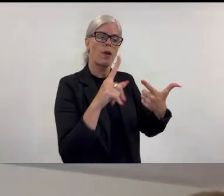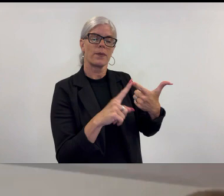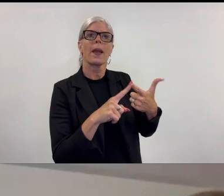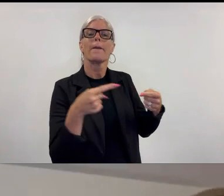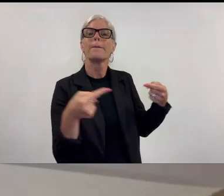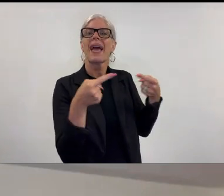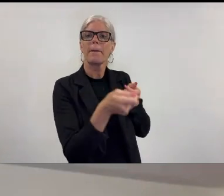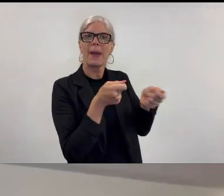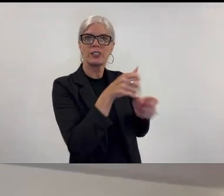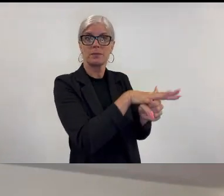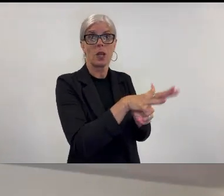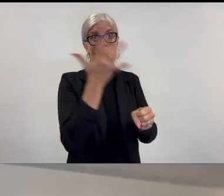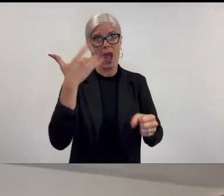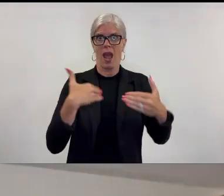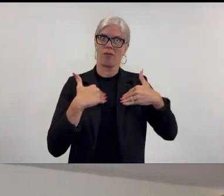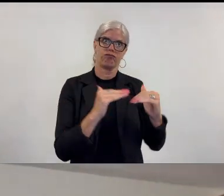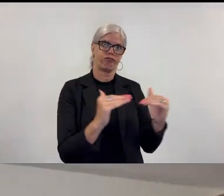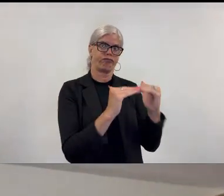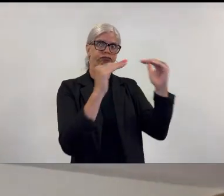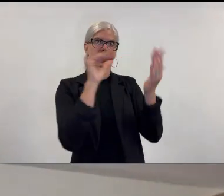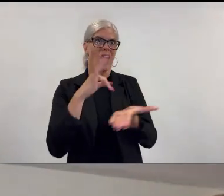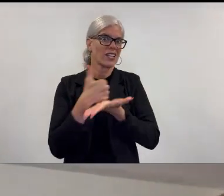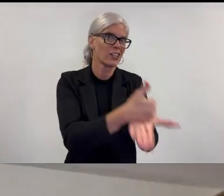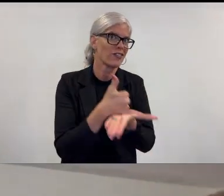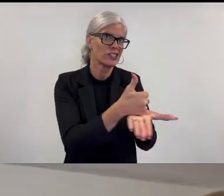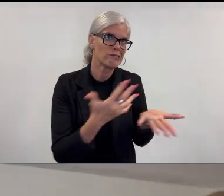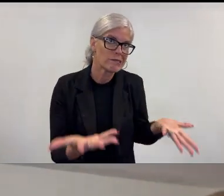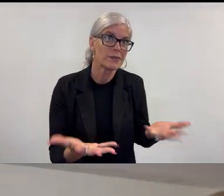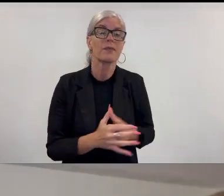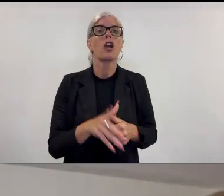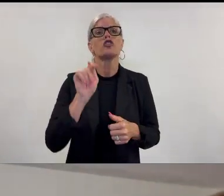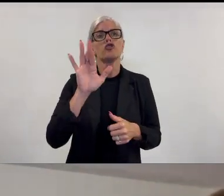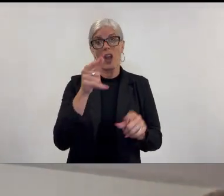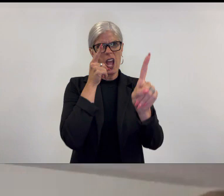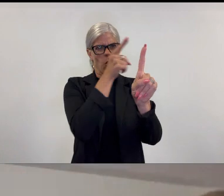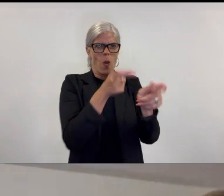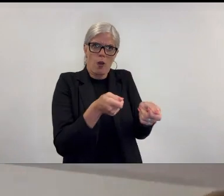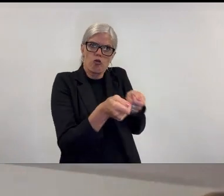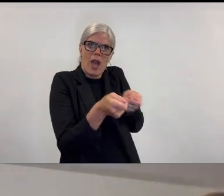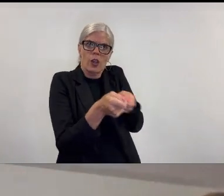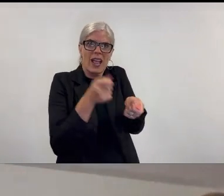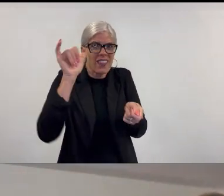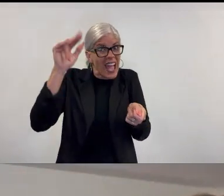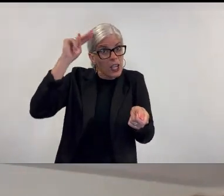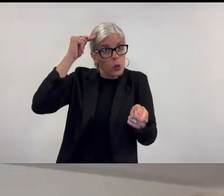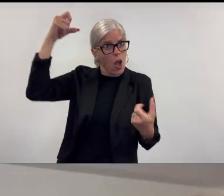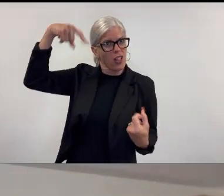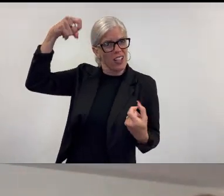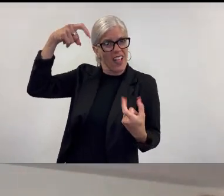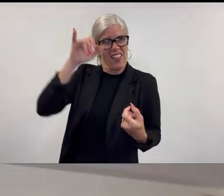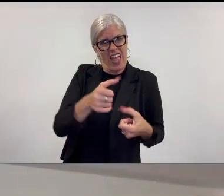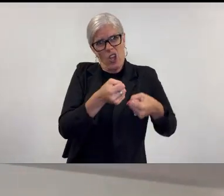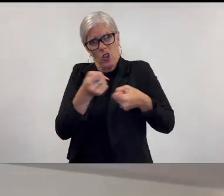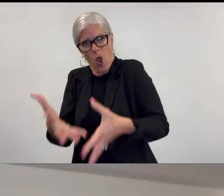to modulate the amount of neurotransmitters that are inducing the